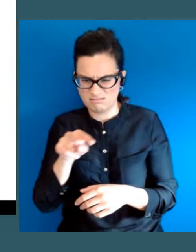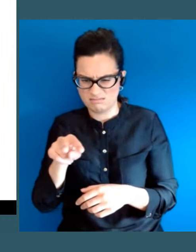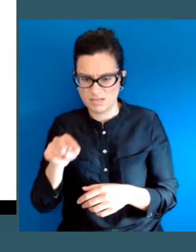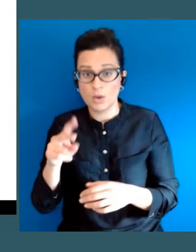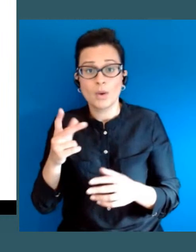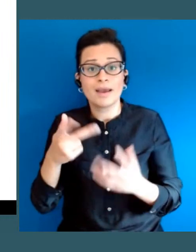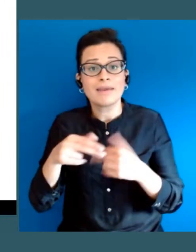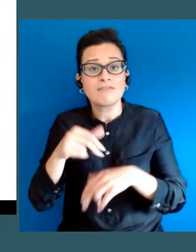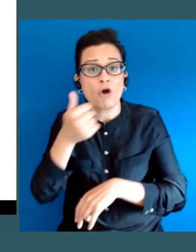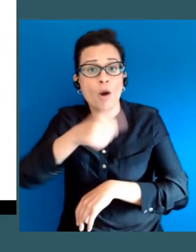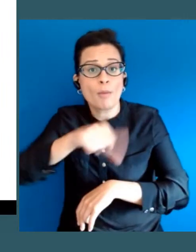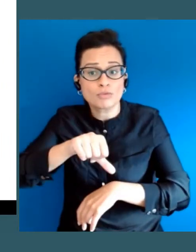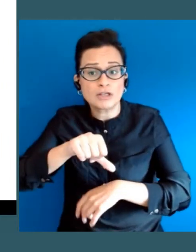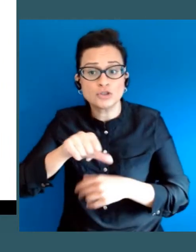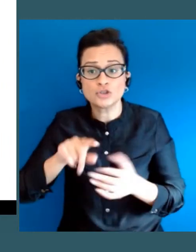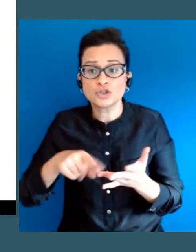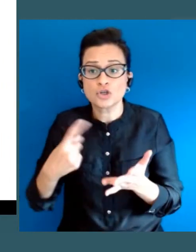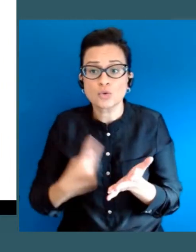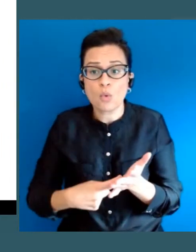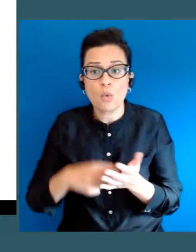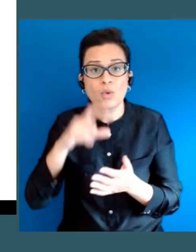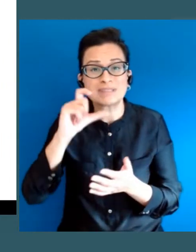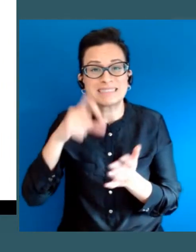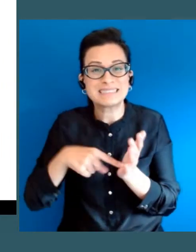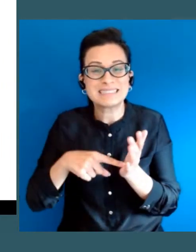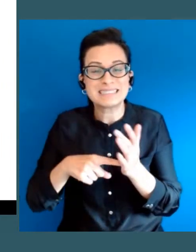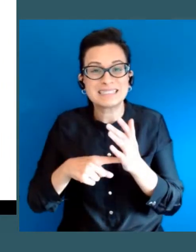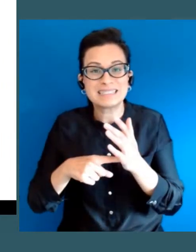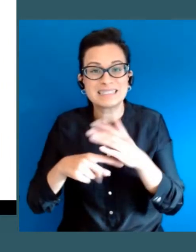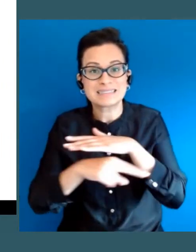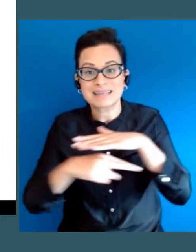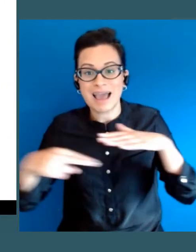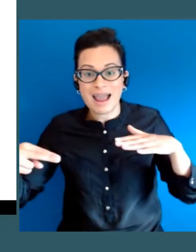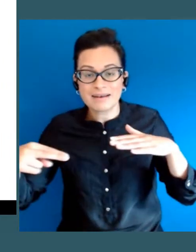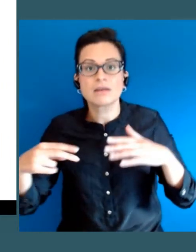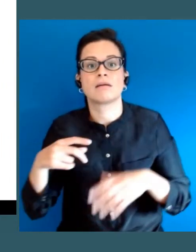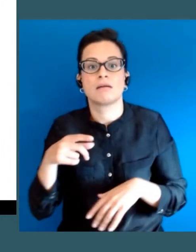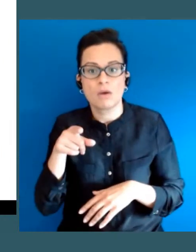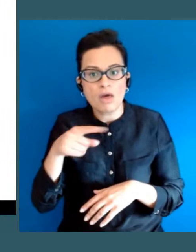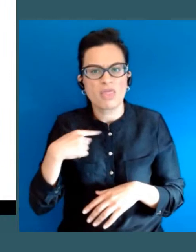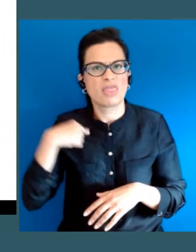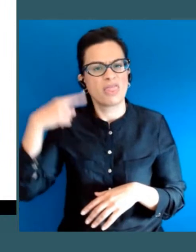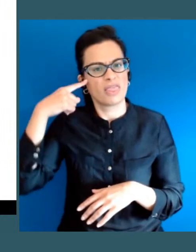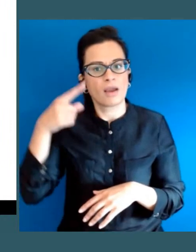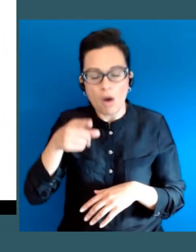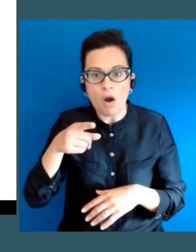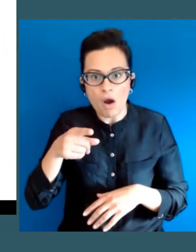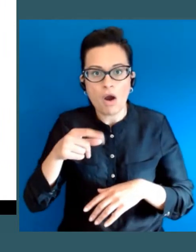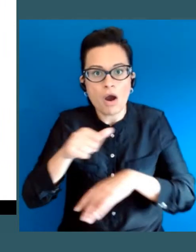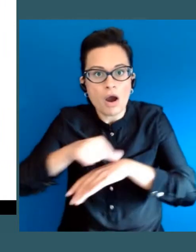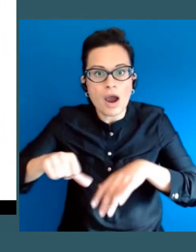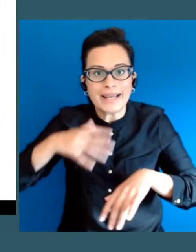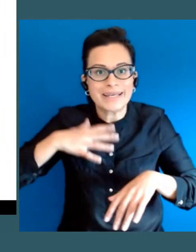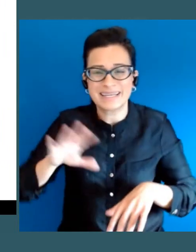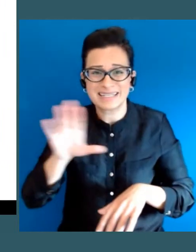and CT scans unnecessarily because they thought there was a surgical problem.